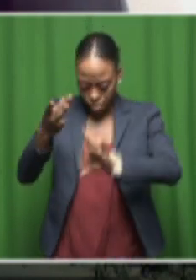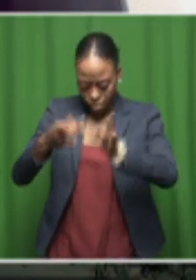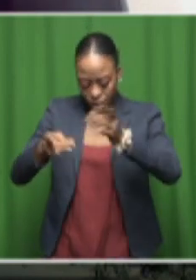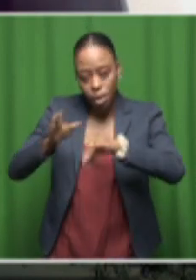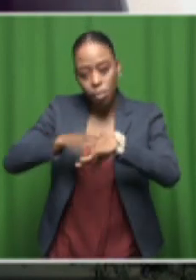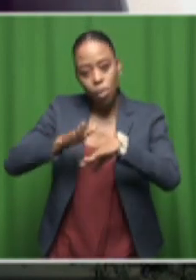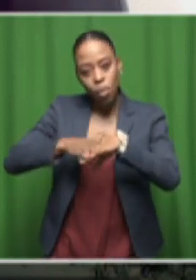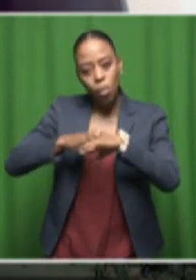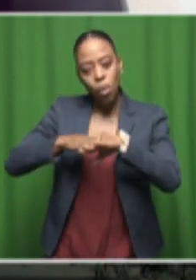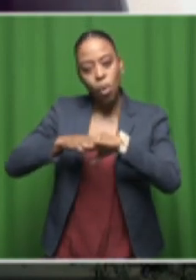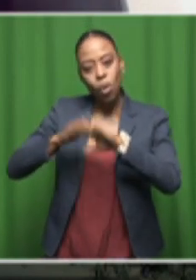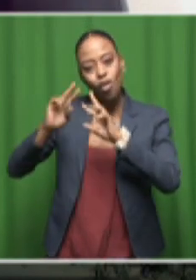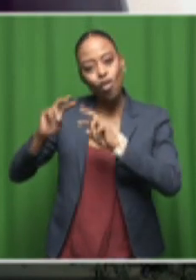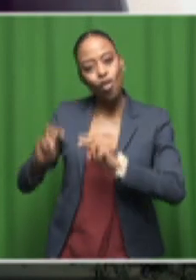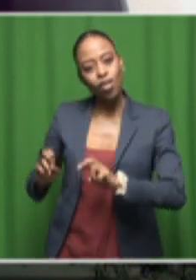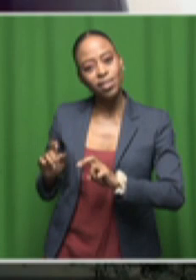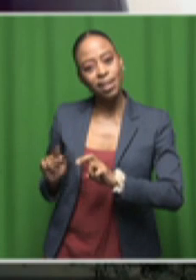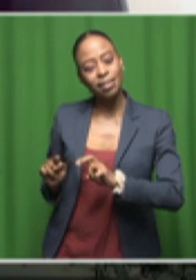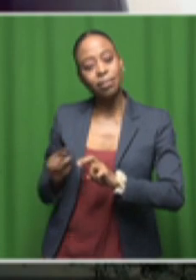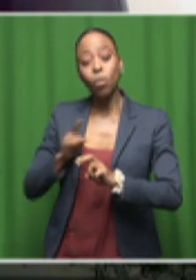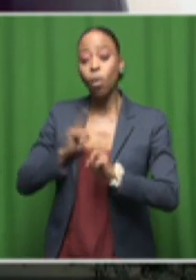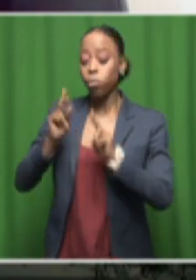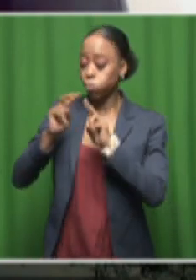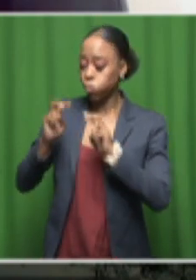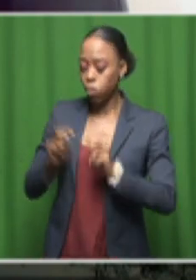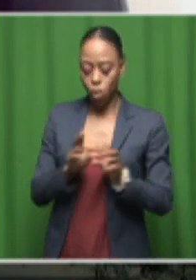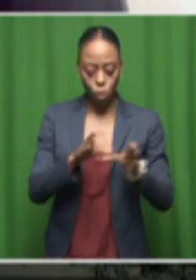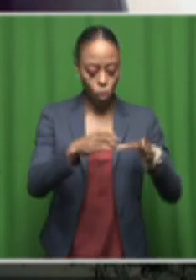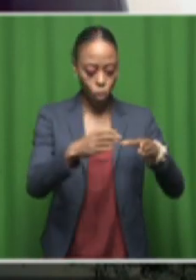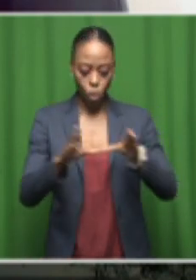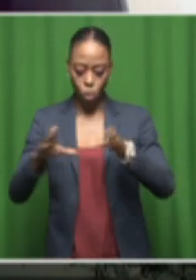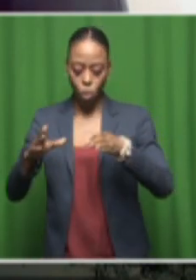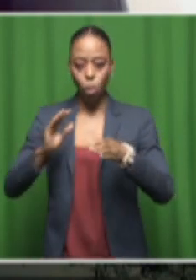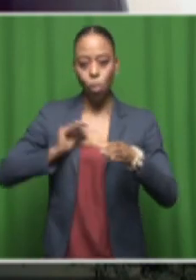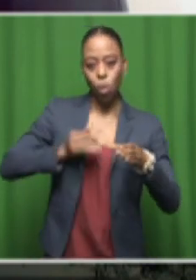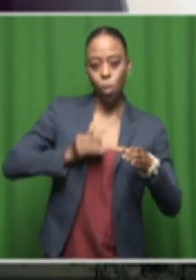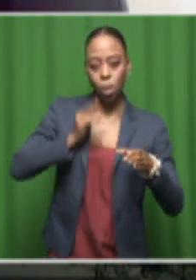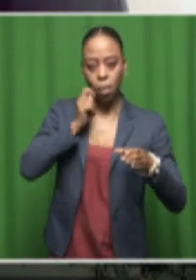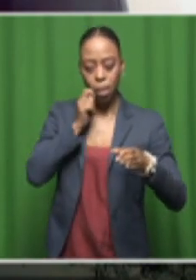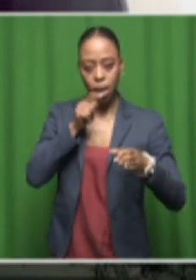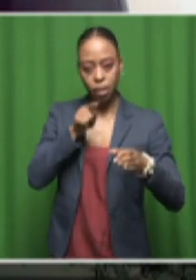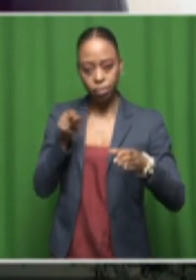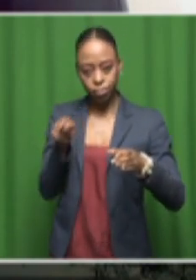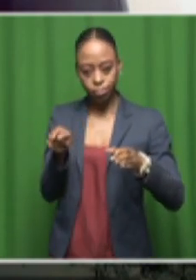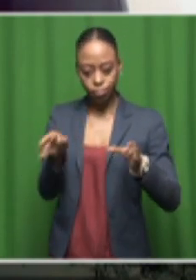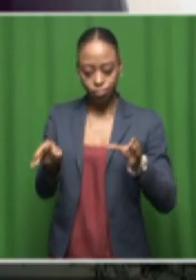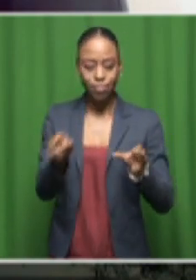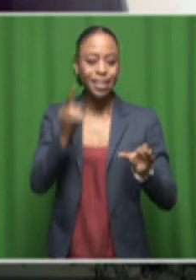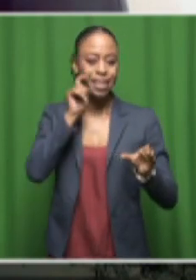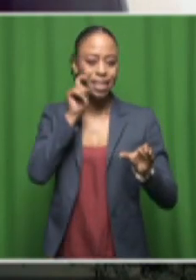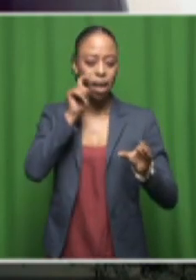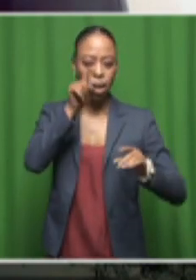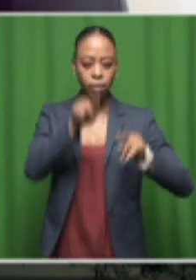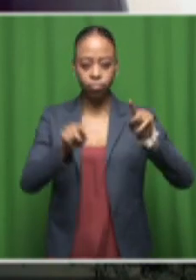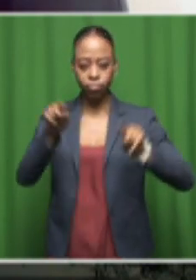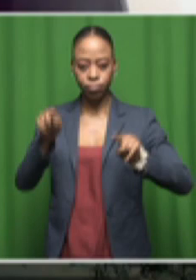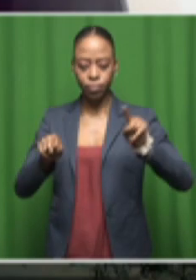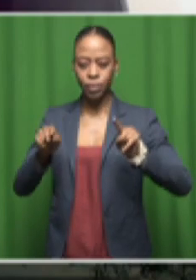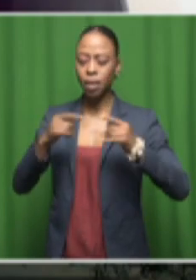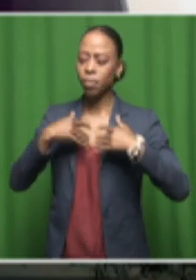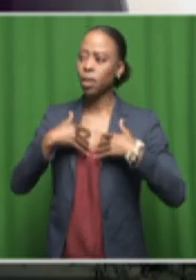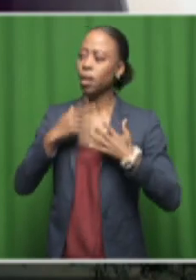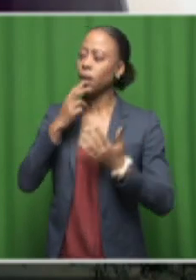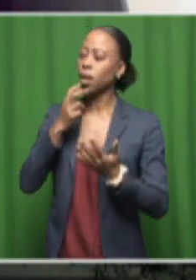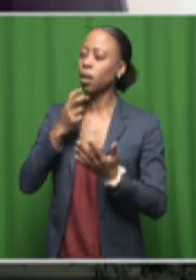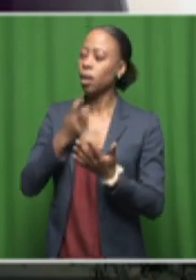study. And the study did go into the groupings of males, females, and also in different age groups. What worried me and stood